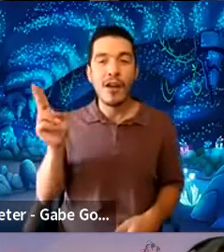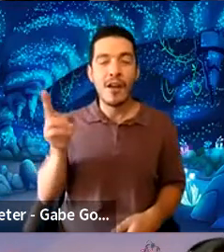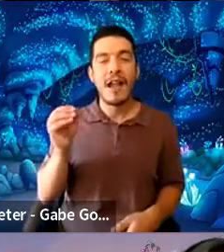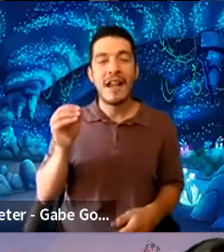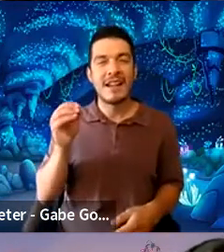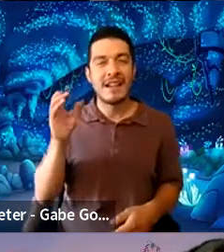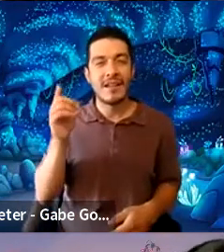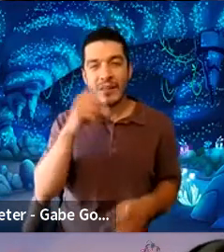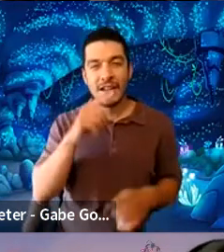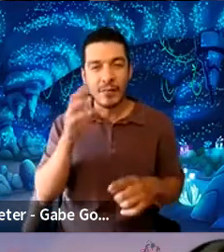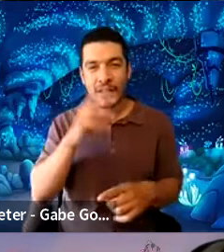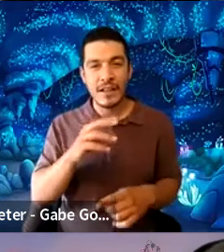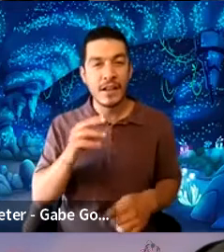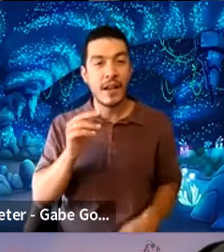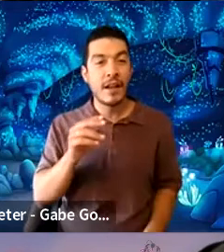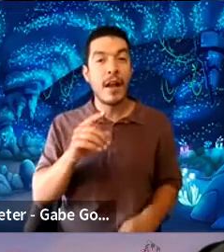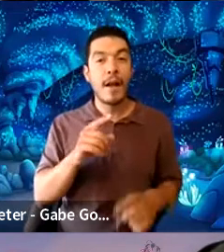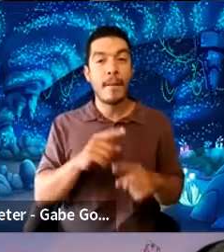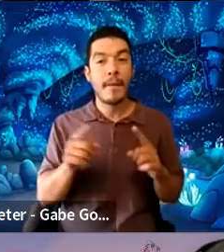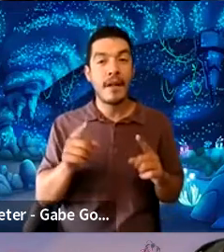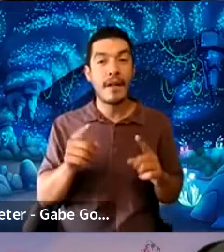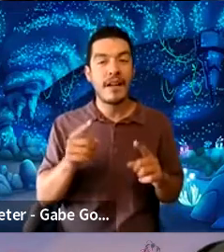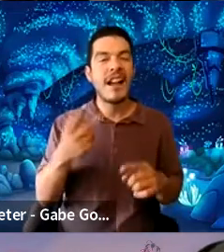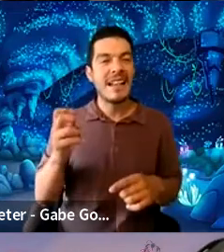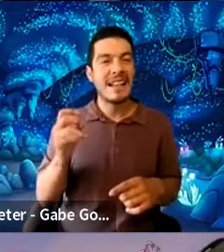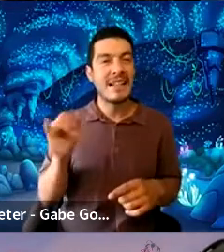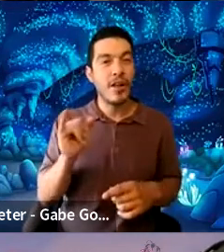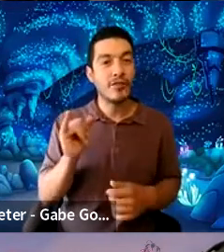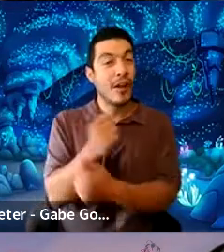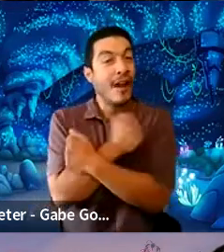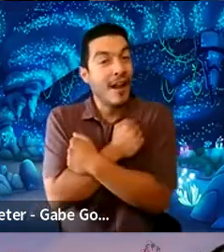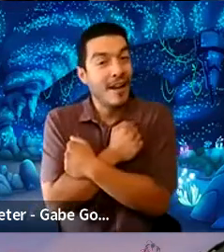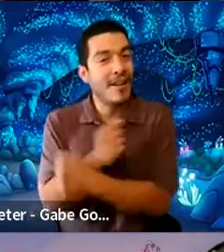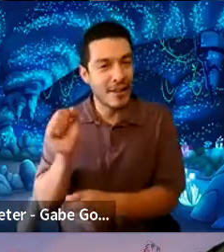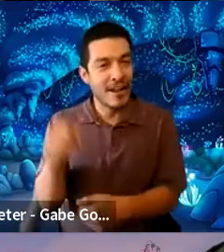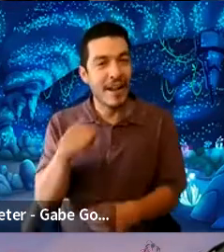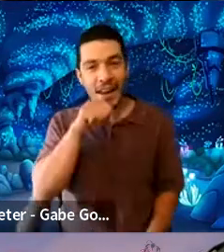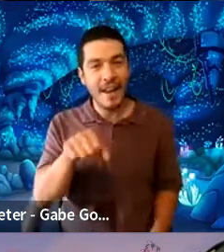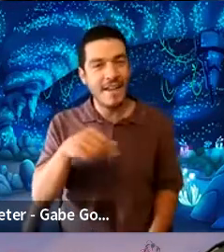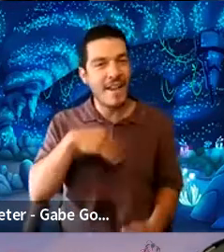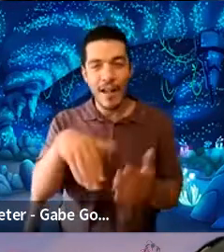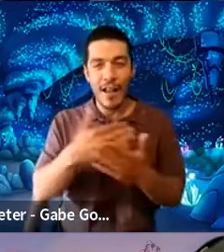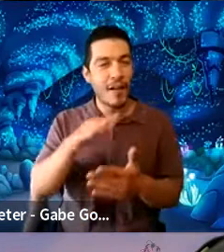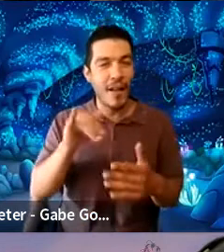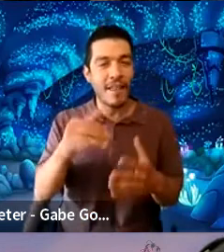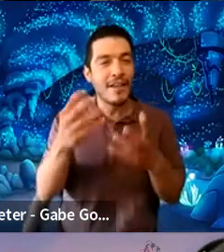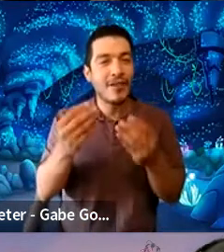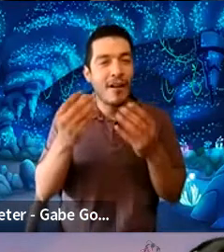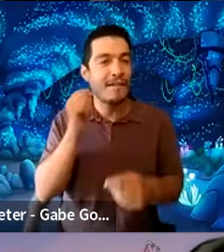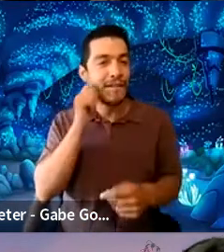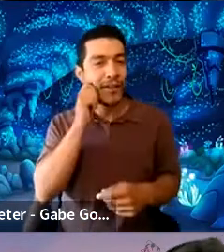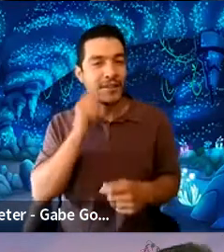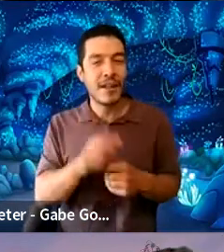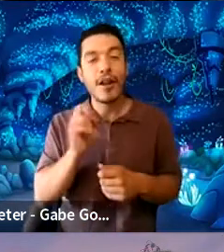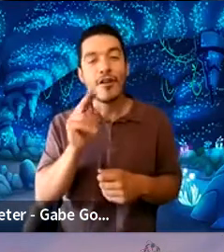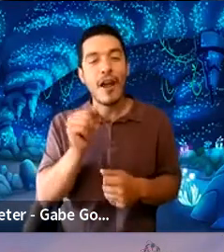mysterious, oh, Rusty has it right there. He's cuddly. You know, you got to love all that fur. And